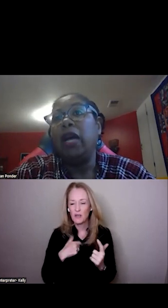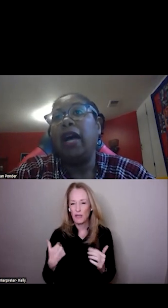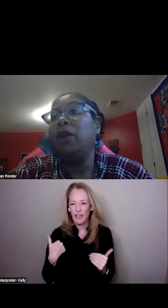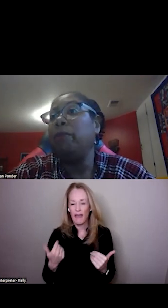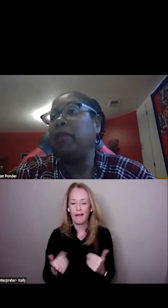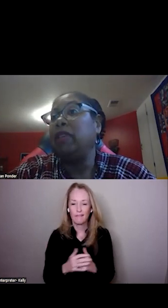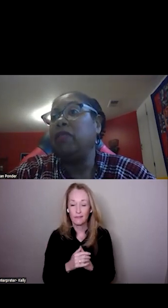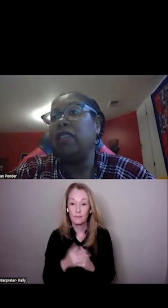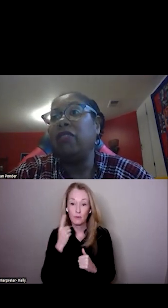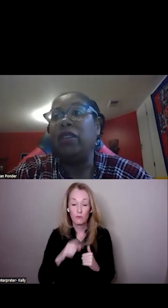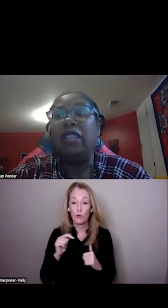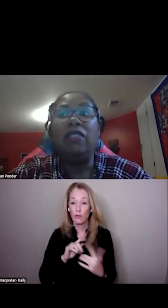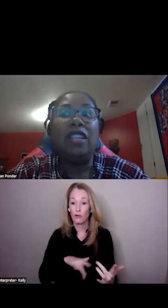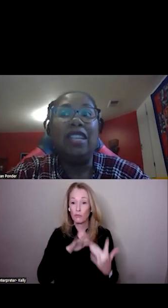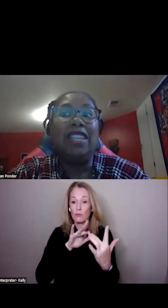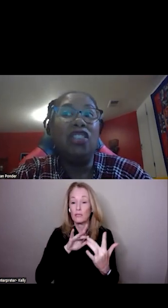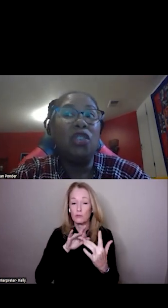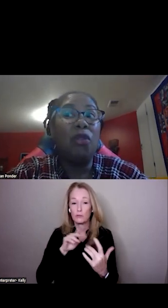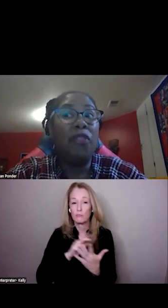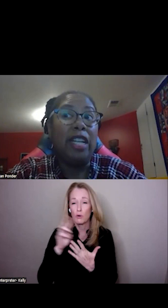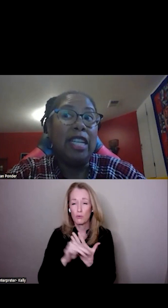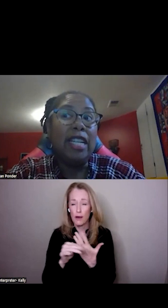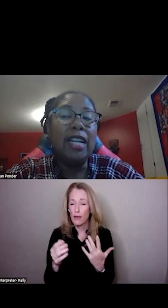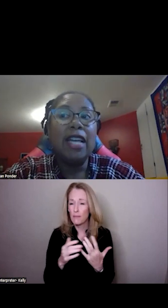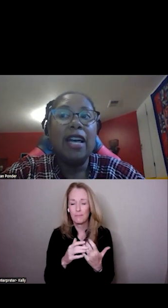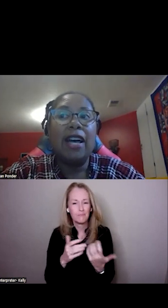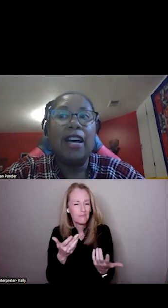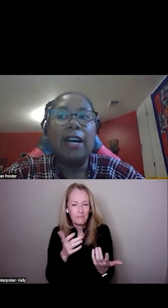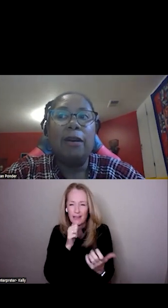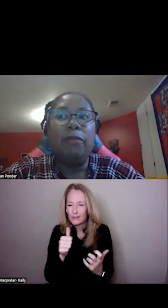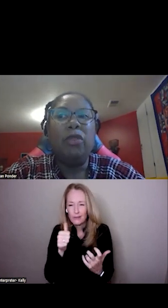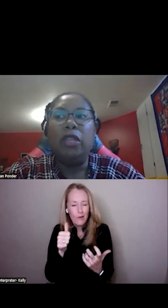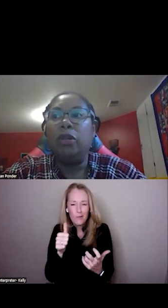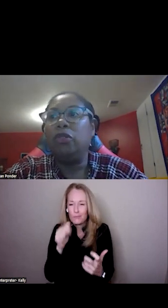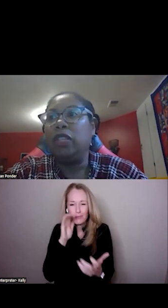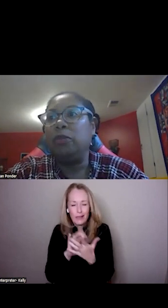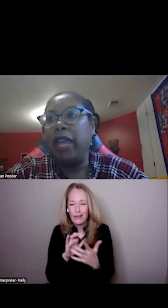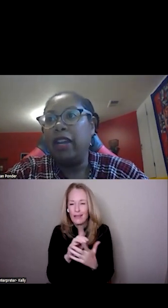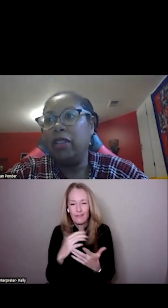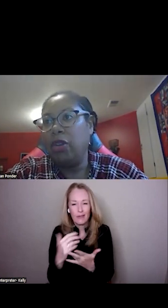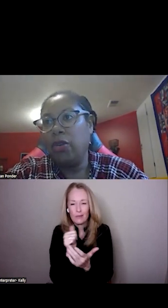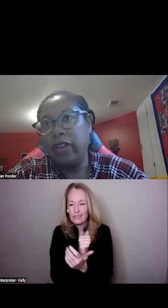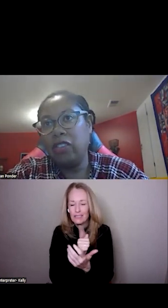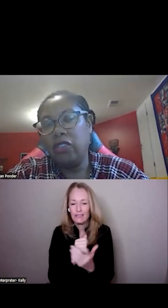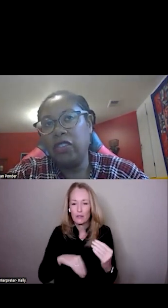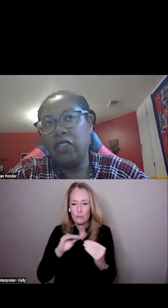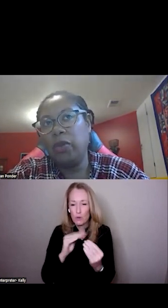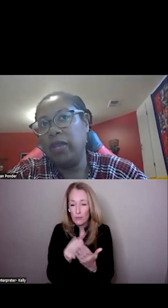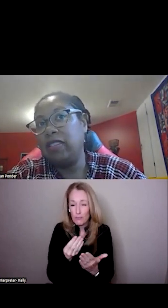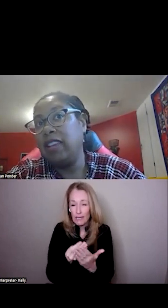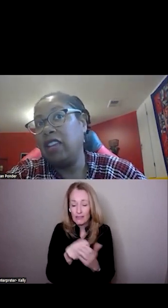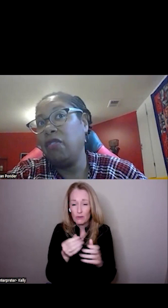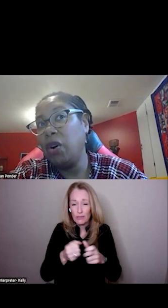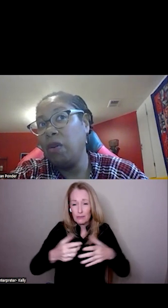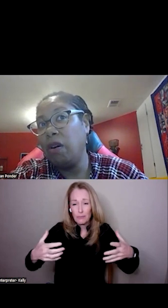example, I don't believe that they've received any additional funding, you know, to expand their crisis services, whether